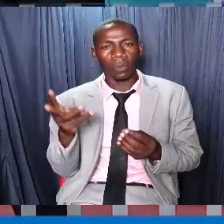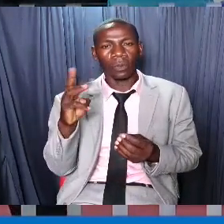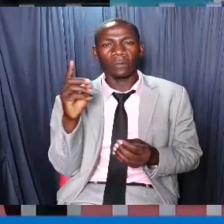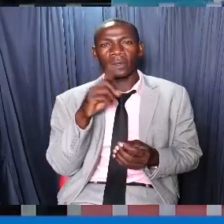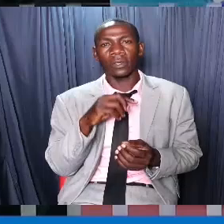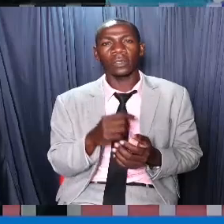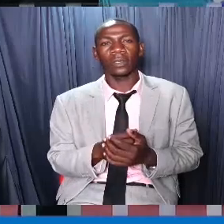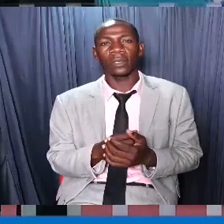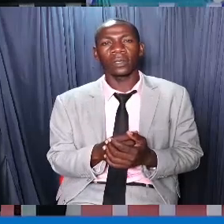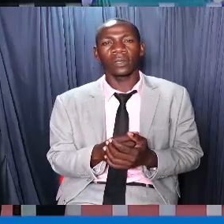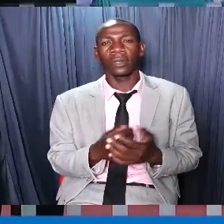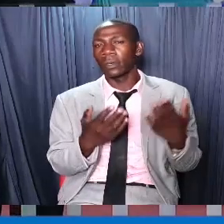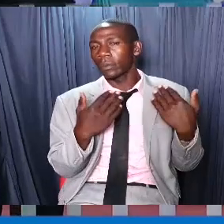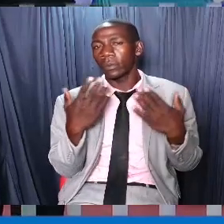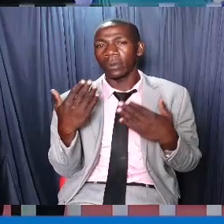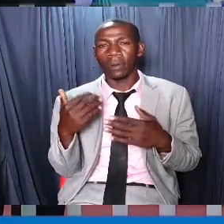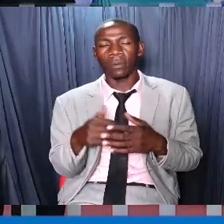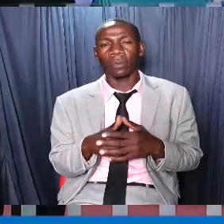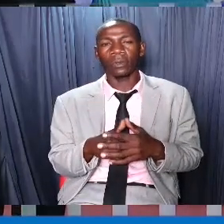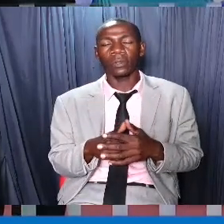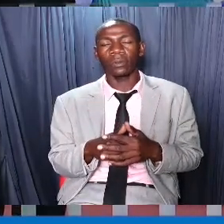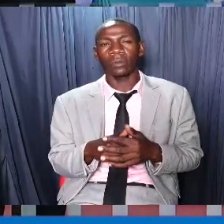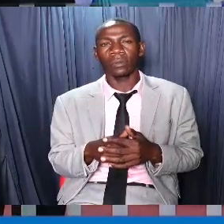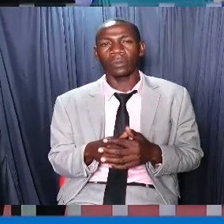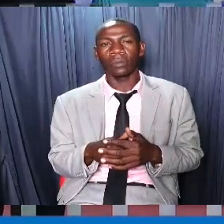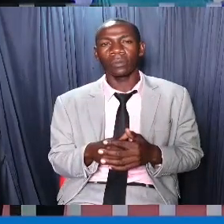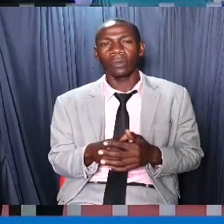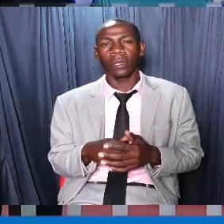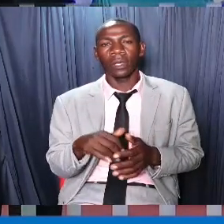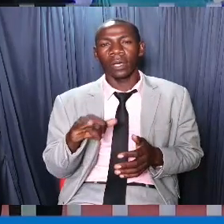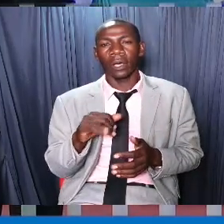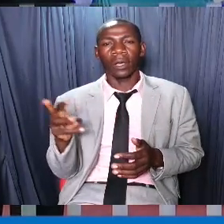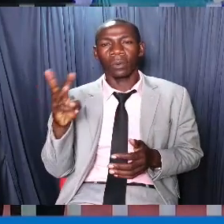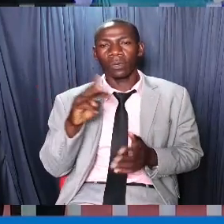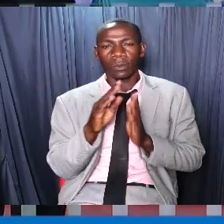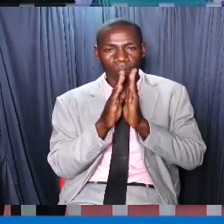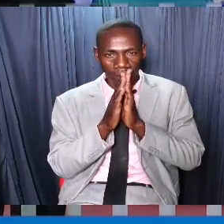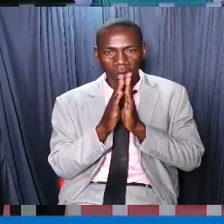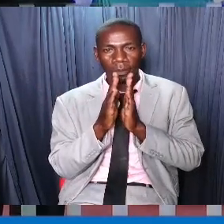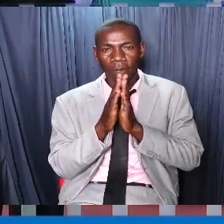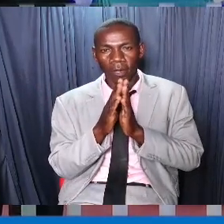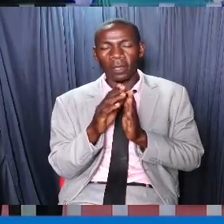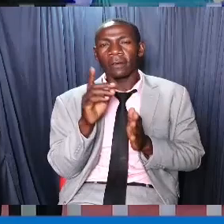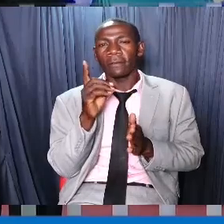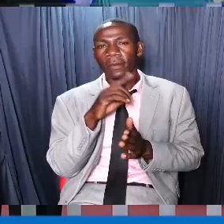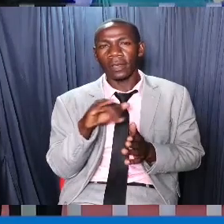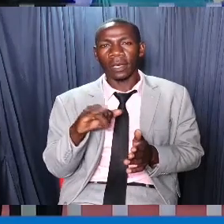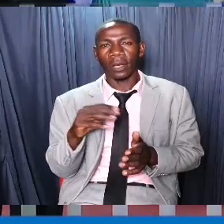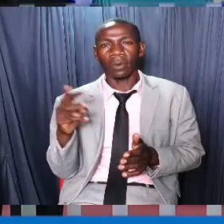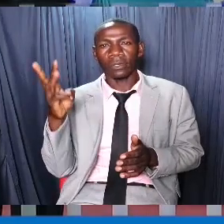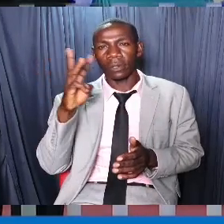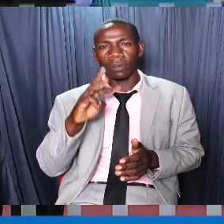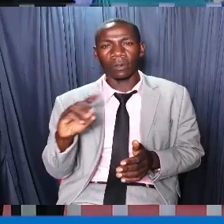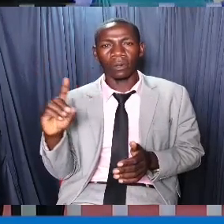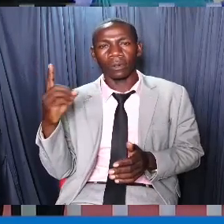had ended. Akaenda bafuni akaoga. She went to the bathroom and washed herself. Mimi naomba tu hapa. I was just praying. Nikimaliza niko peke yangu. Finishing up, I was